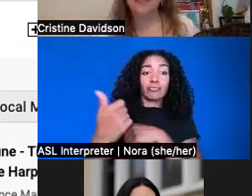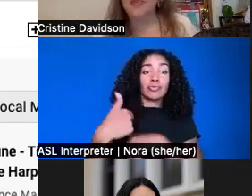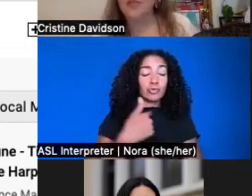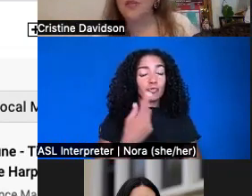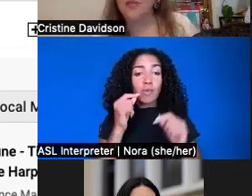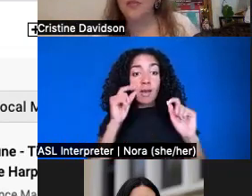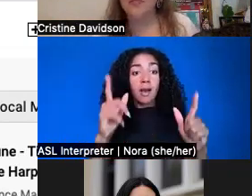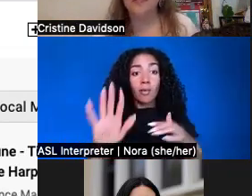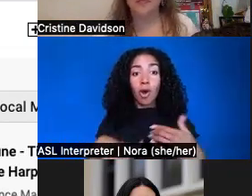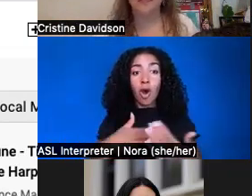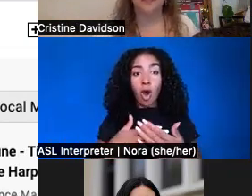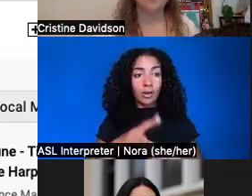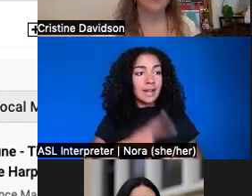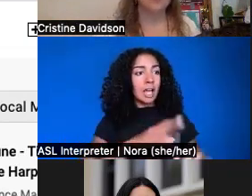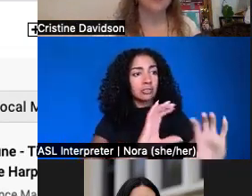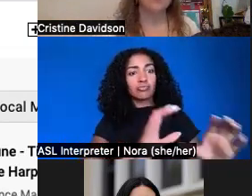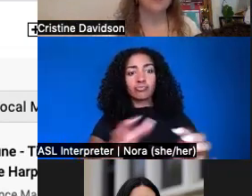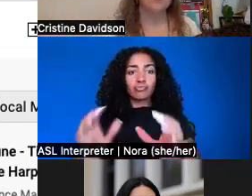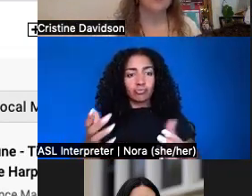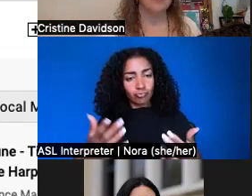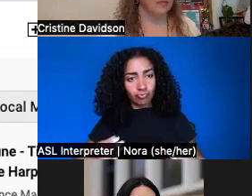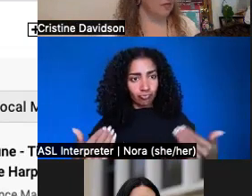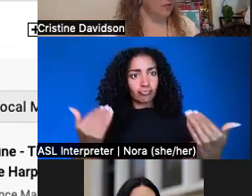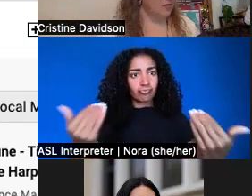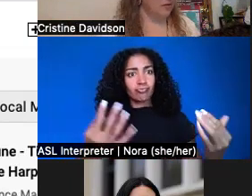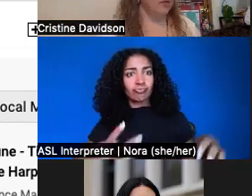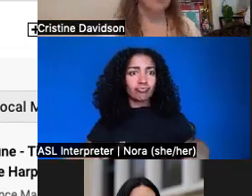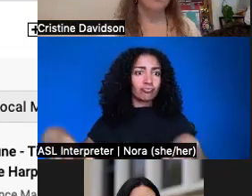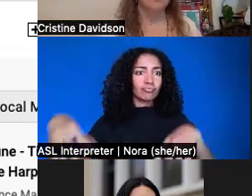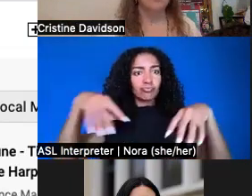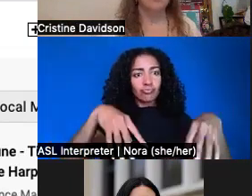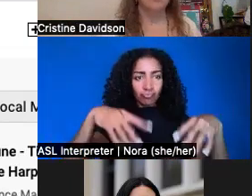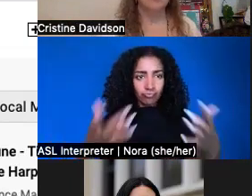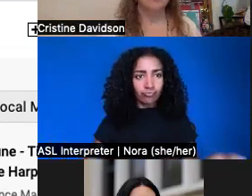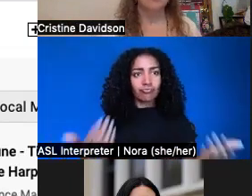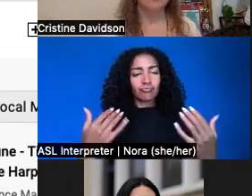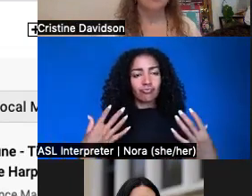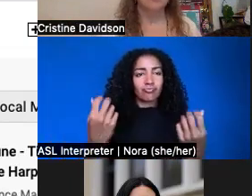rise. Rise up, 'cause now's your time. We don't have to